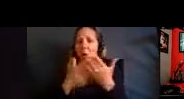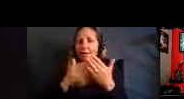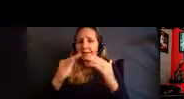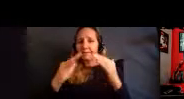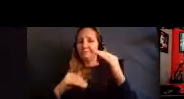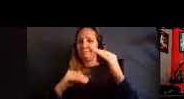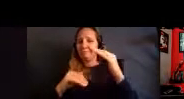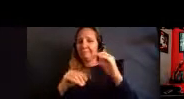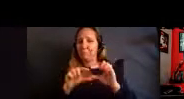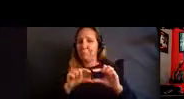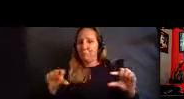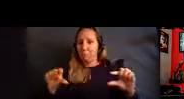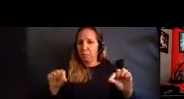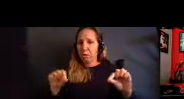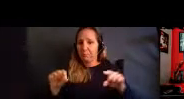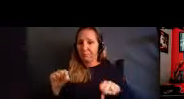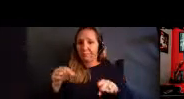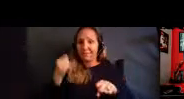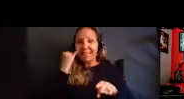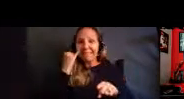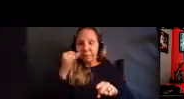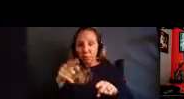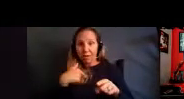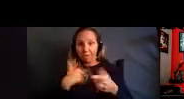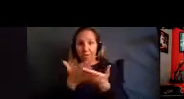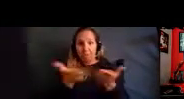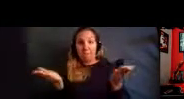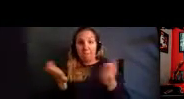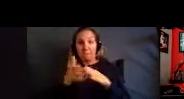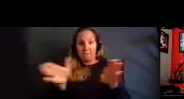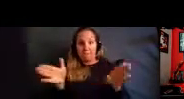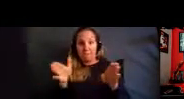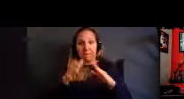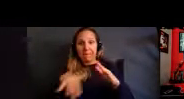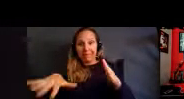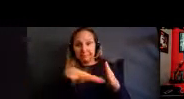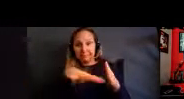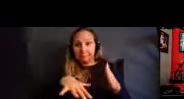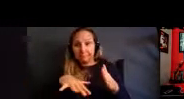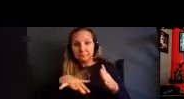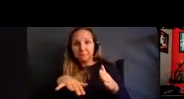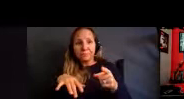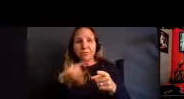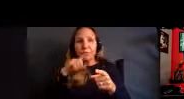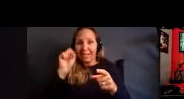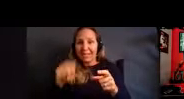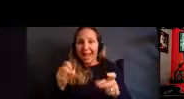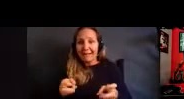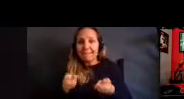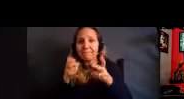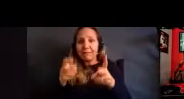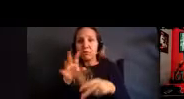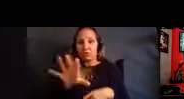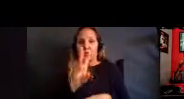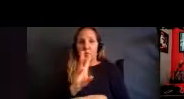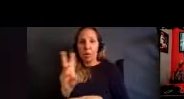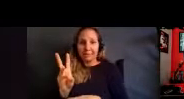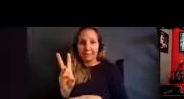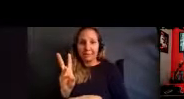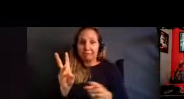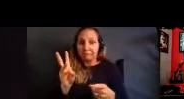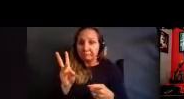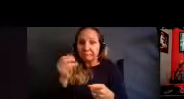want you to remember this if you're a public space provider as well, because you could actually have this on your website in case somebody